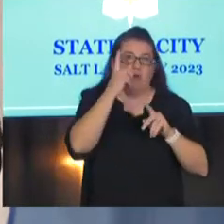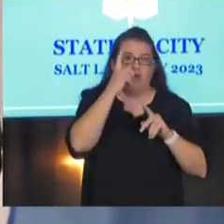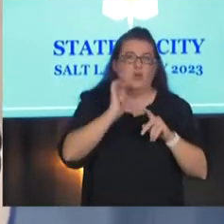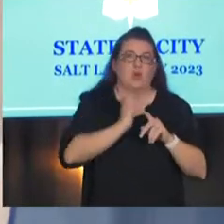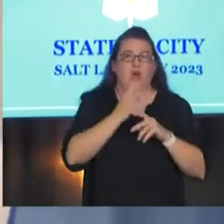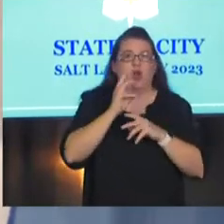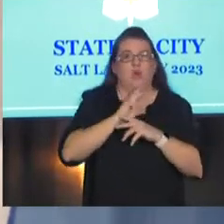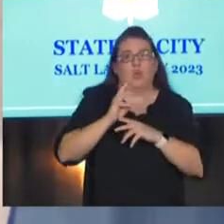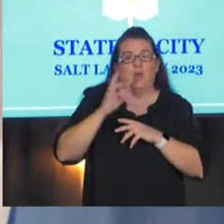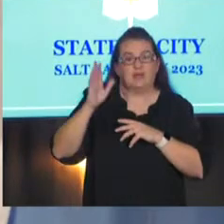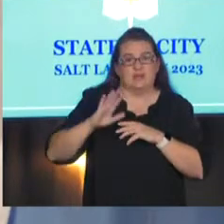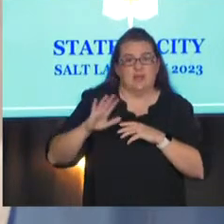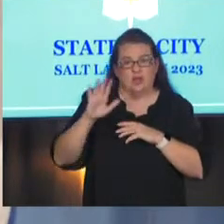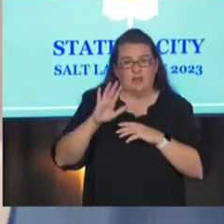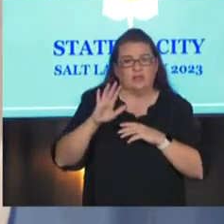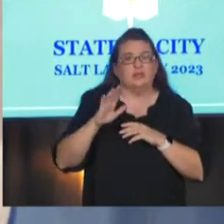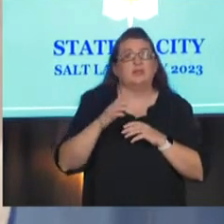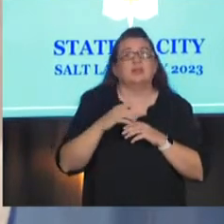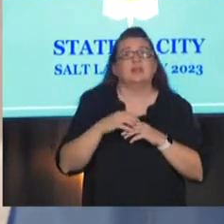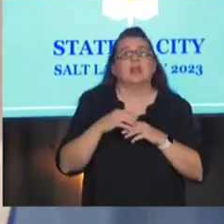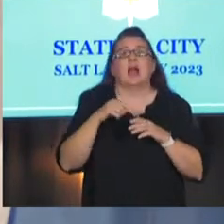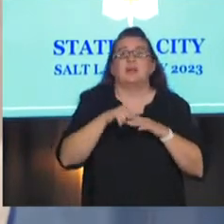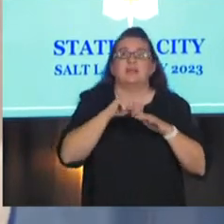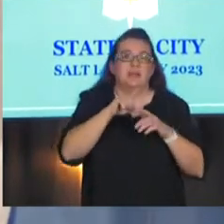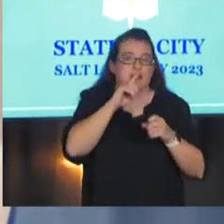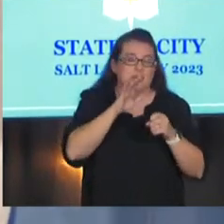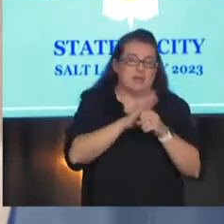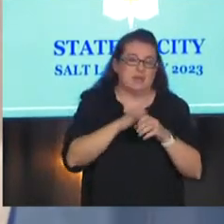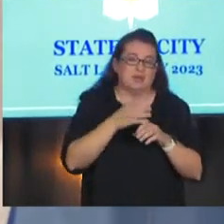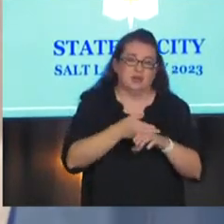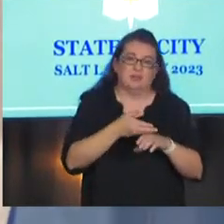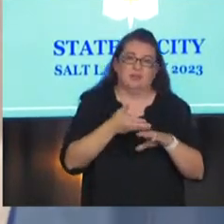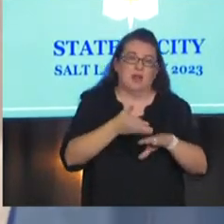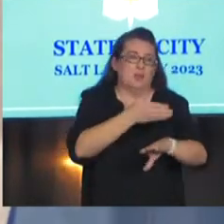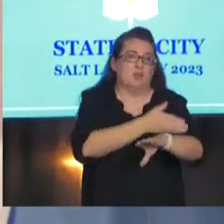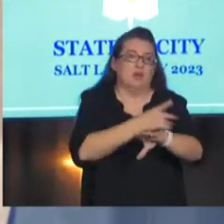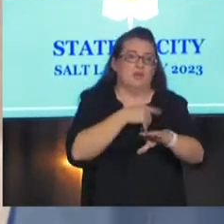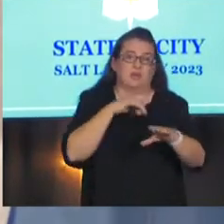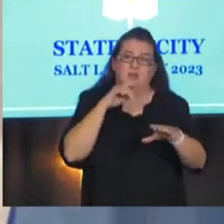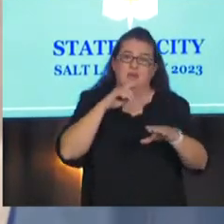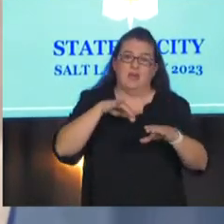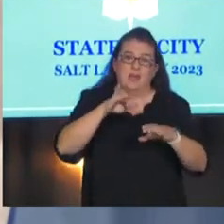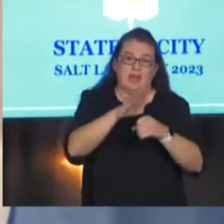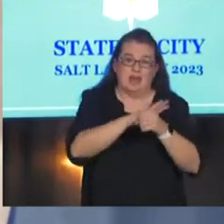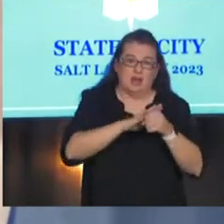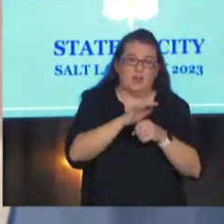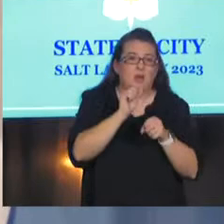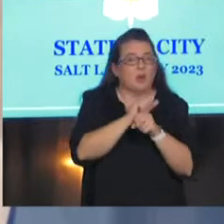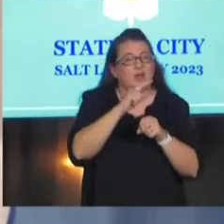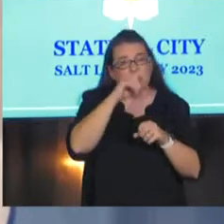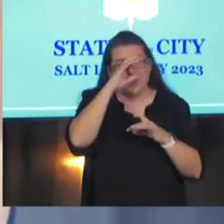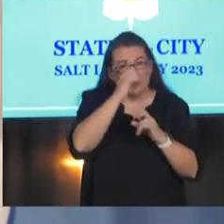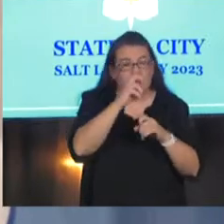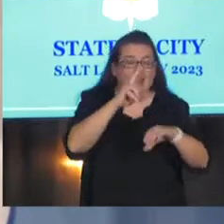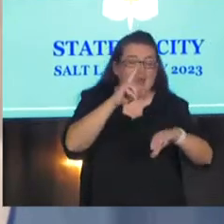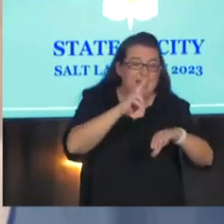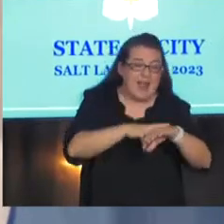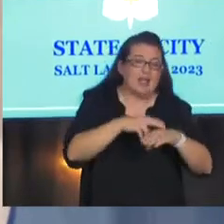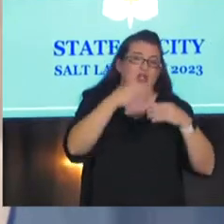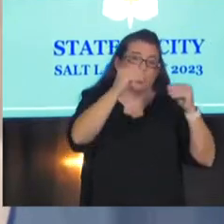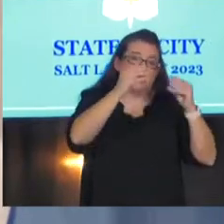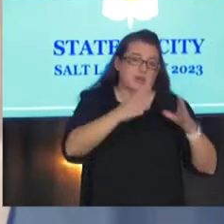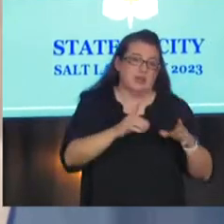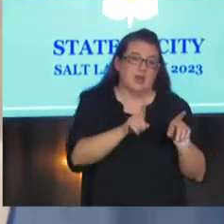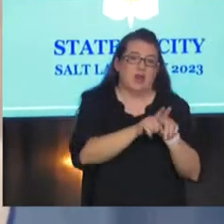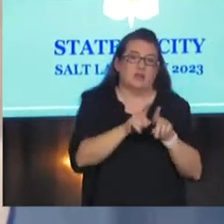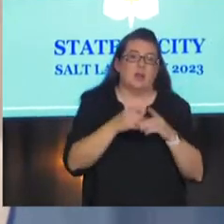I'm deeply committed to strengthening the economic texture of our West Side by working to attract national retailers and supporting